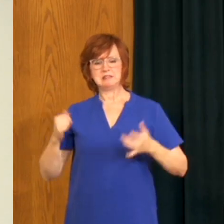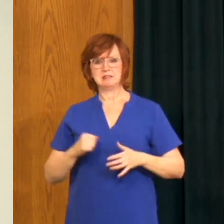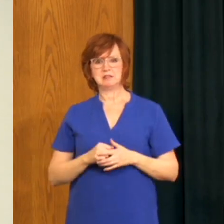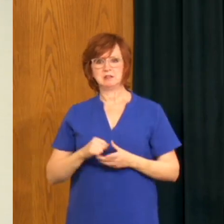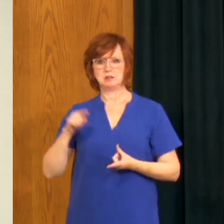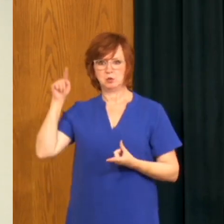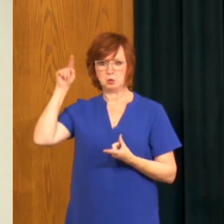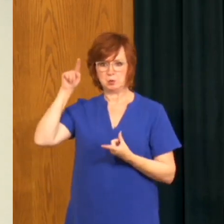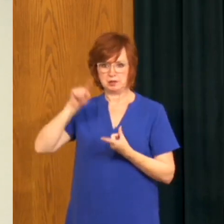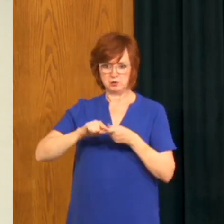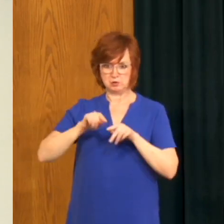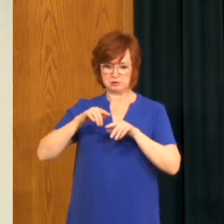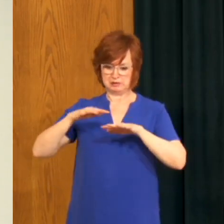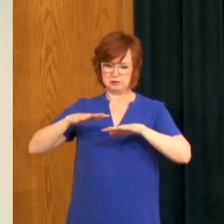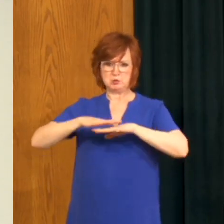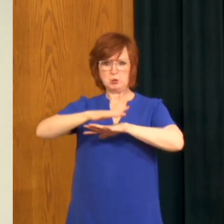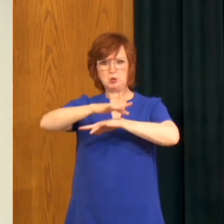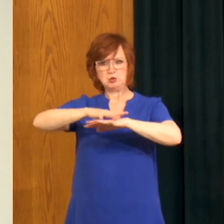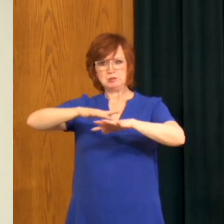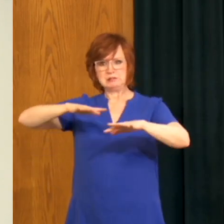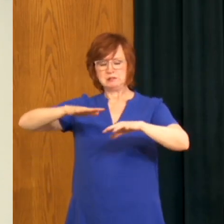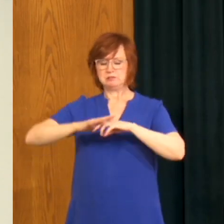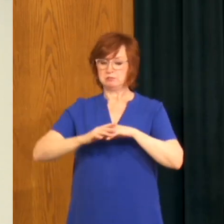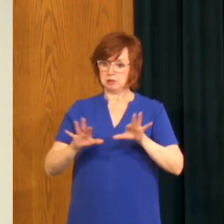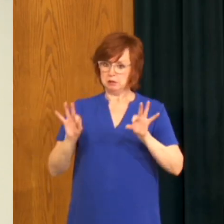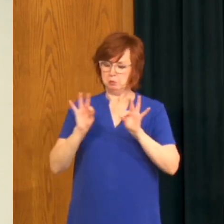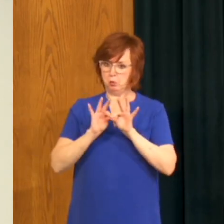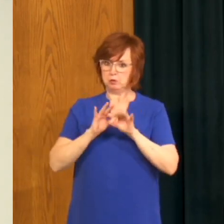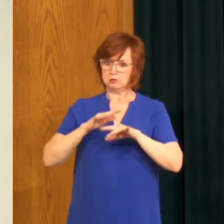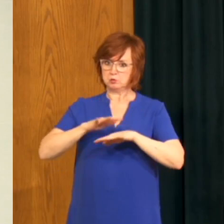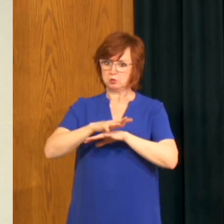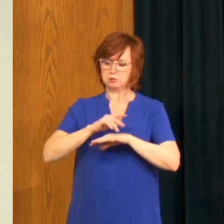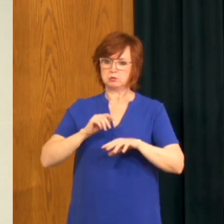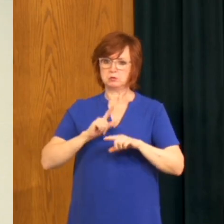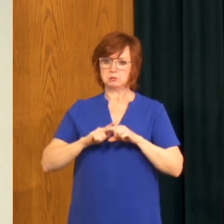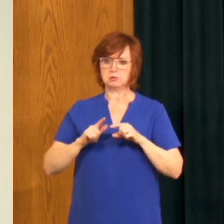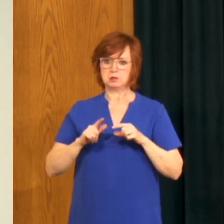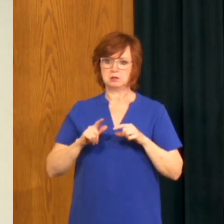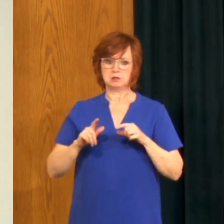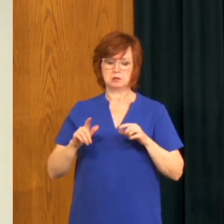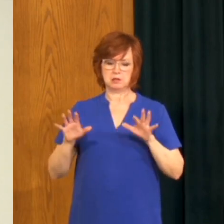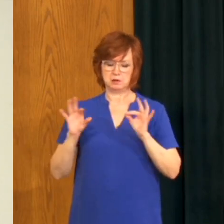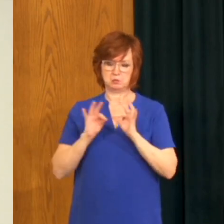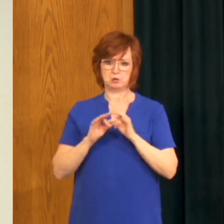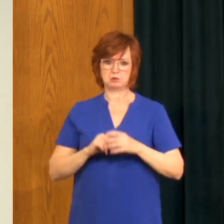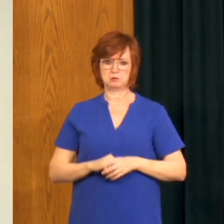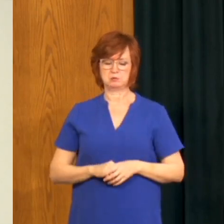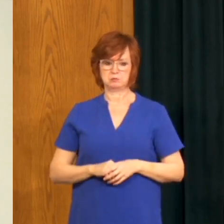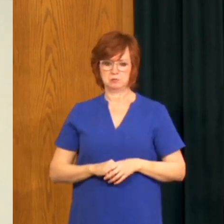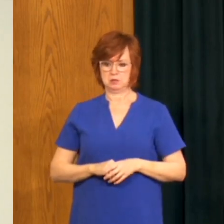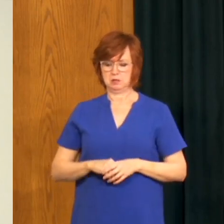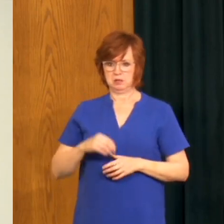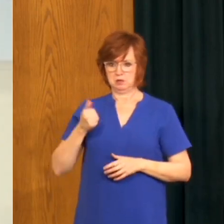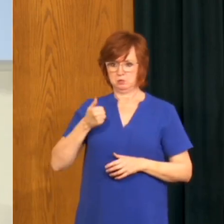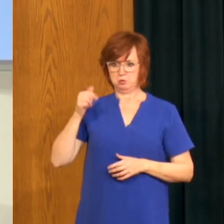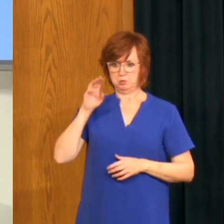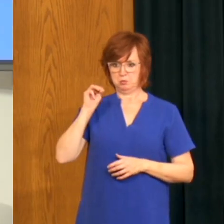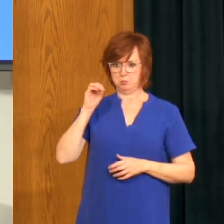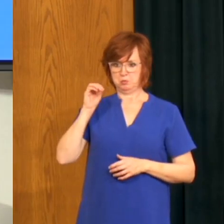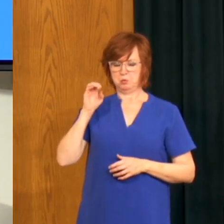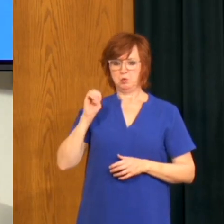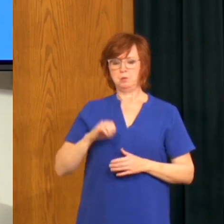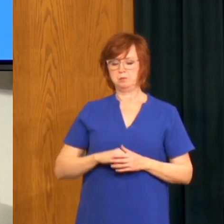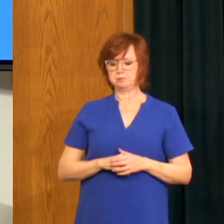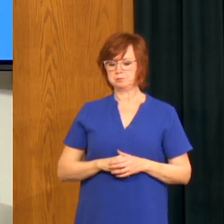mixing in an ongoing fashion is still essential and important while we are in the pandemic. I think with respect to graduations,